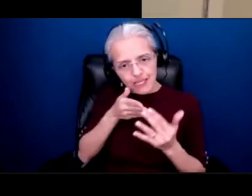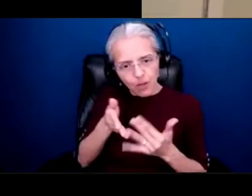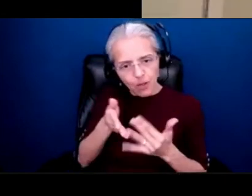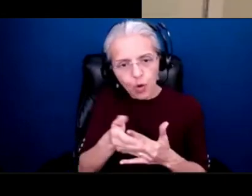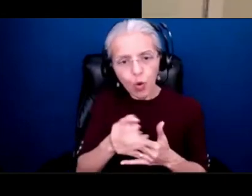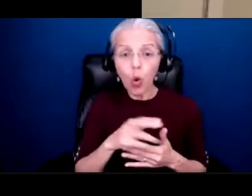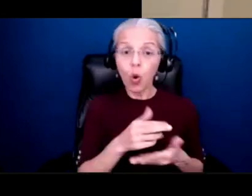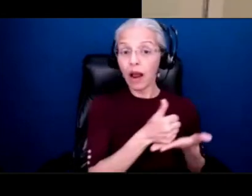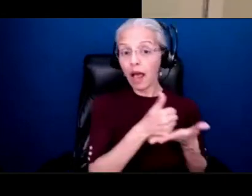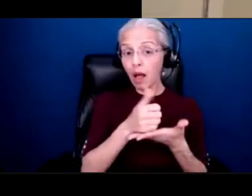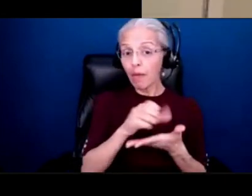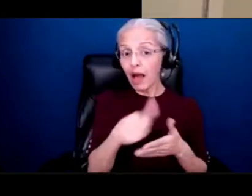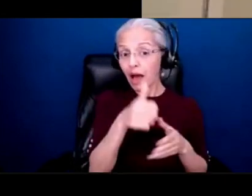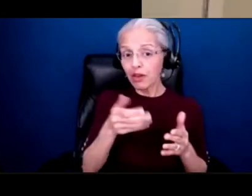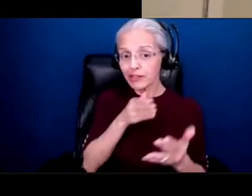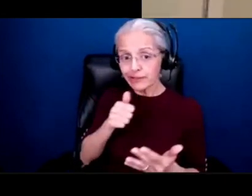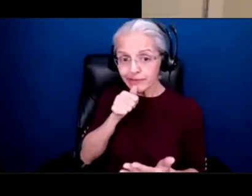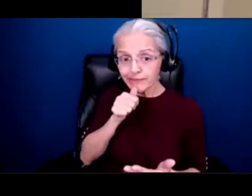Yeah, I would say,